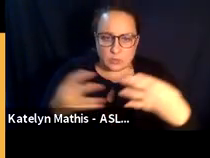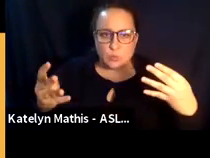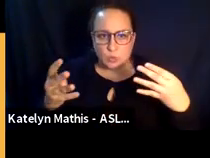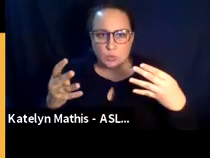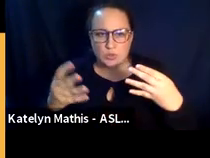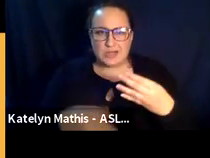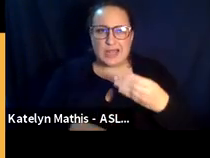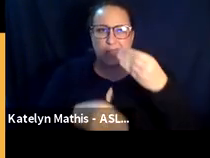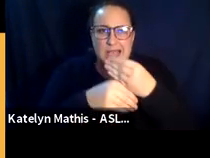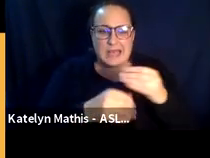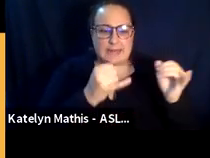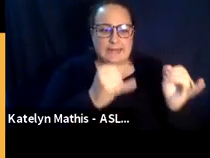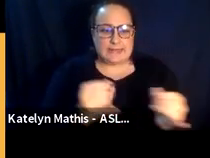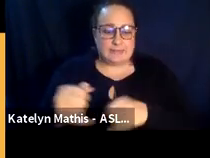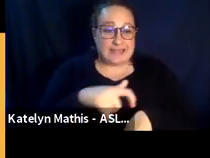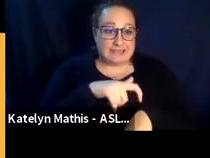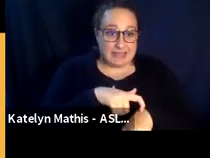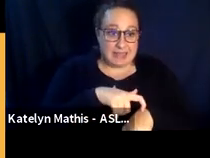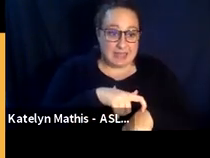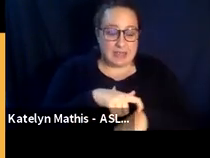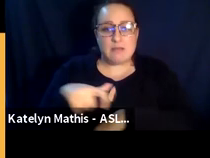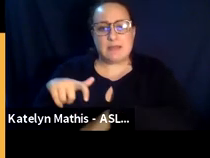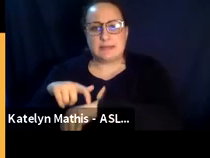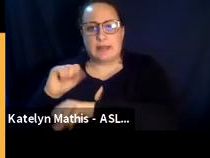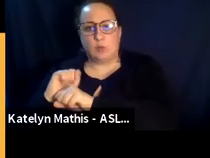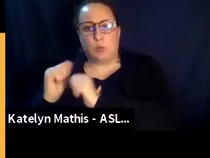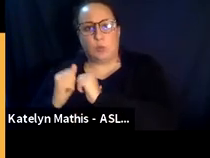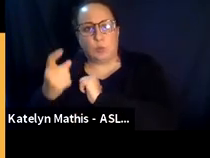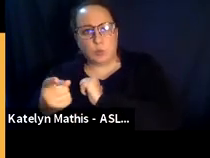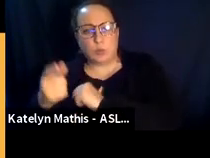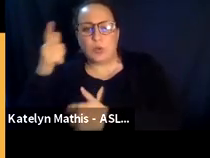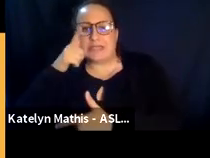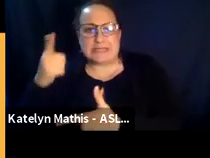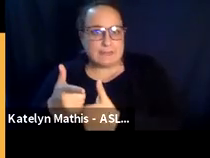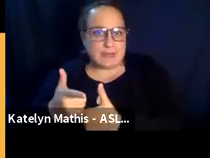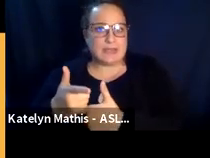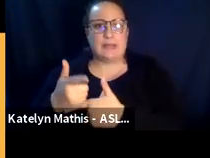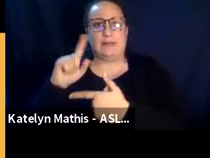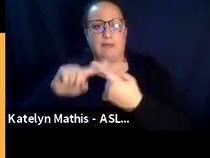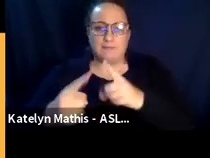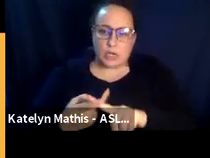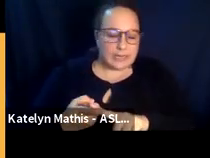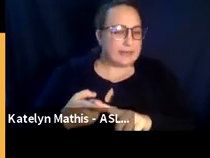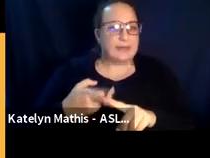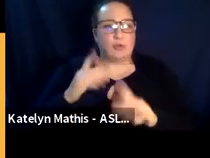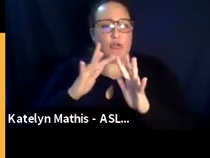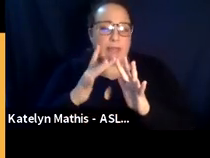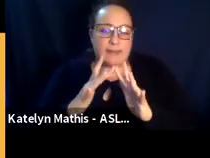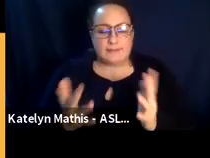what's independent time and what's time to work with you or with a sibling or with a friend